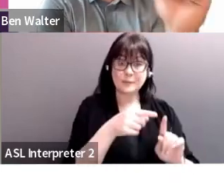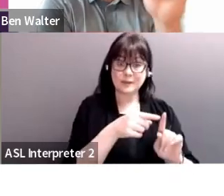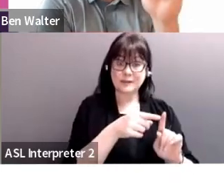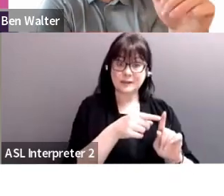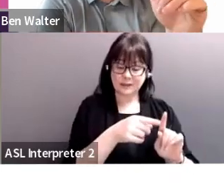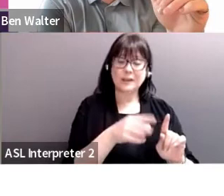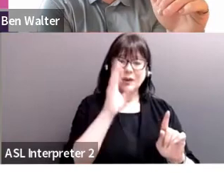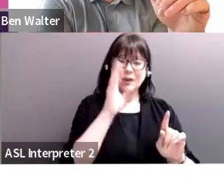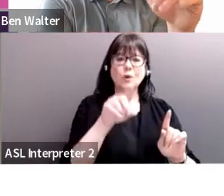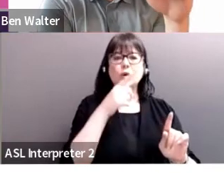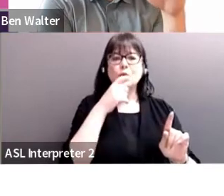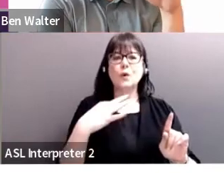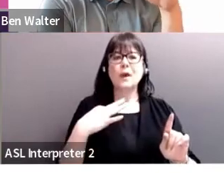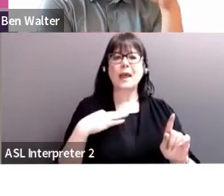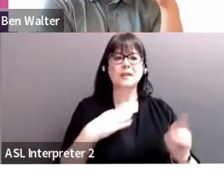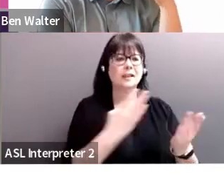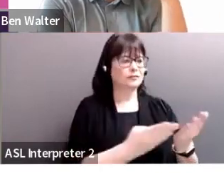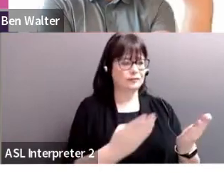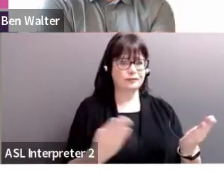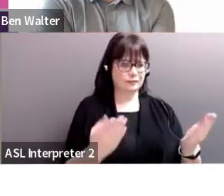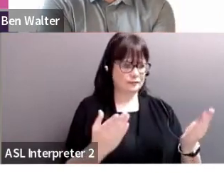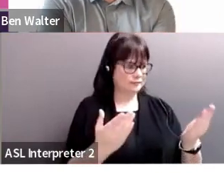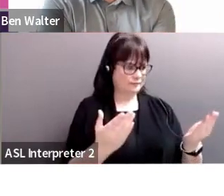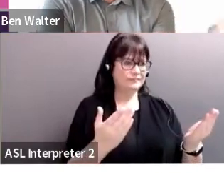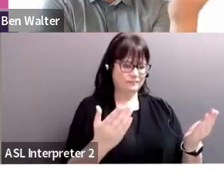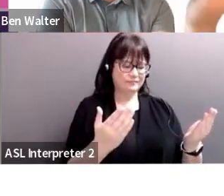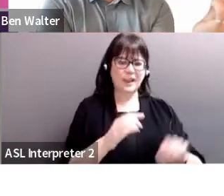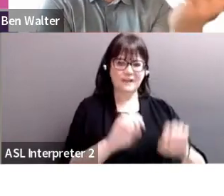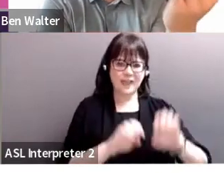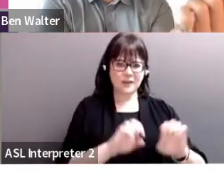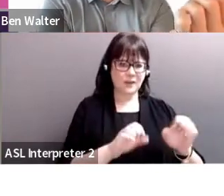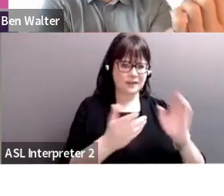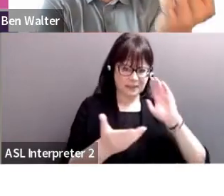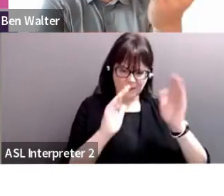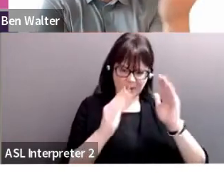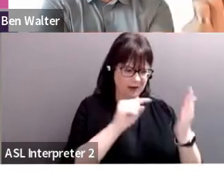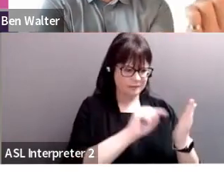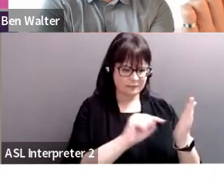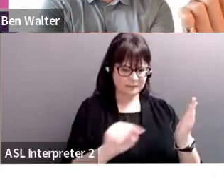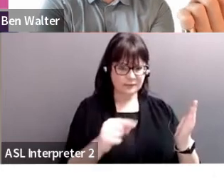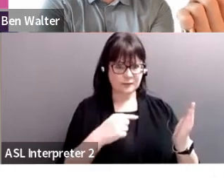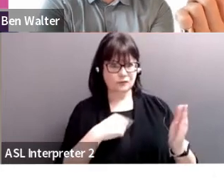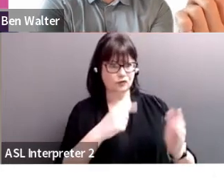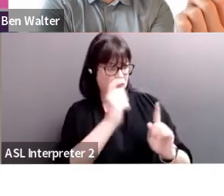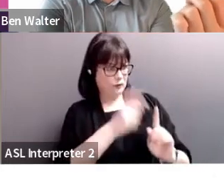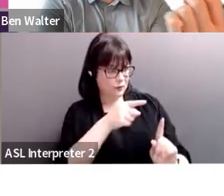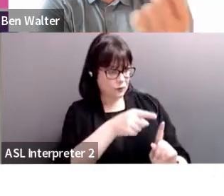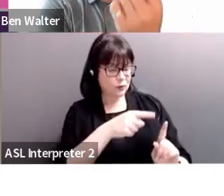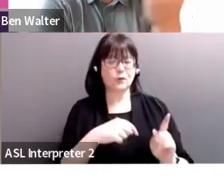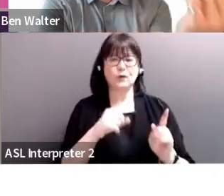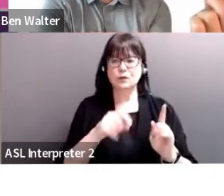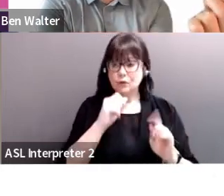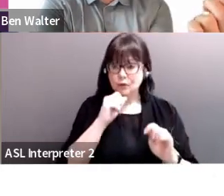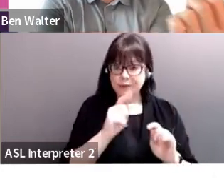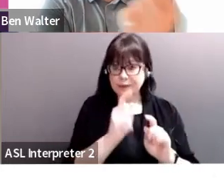to others that are submitted, in terms of, do they want to give you this funding, right? Are you making a big enough impact? Is your project relevant enough to